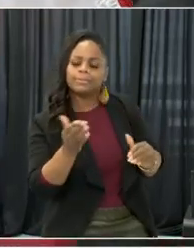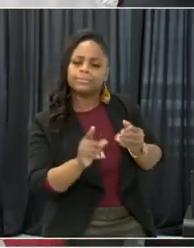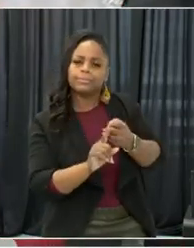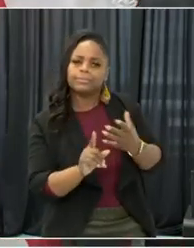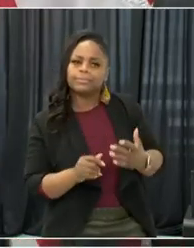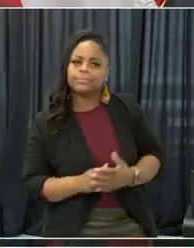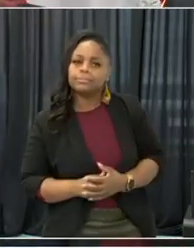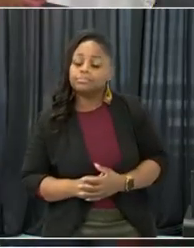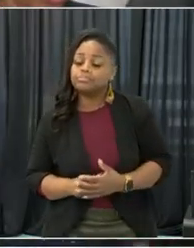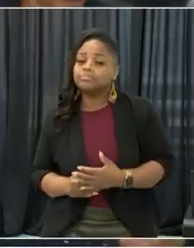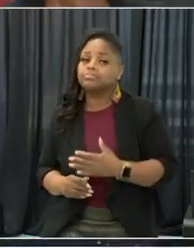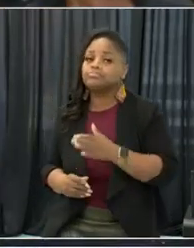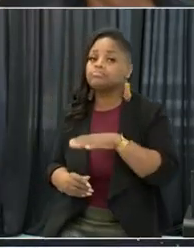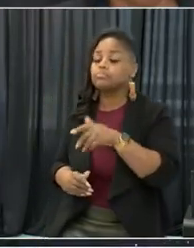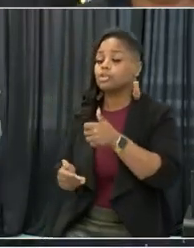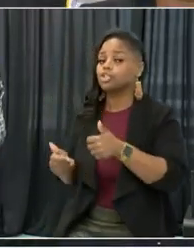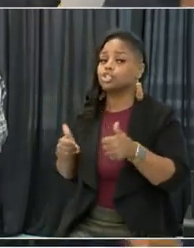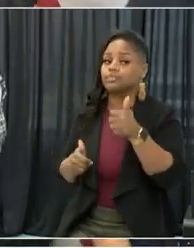about hiring.